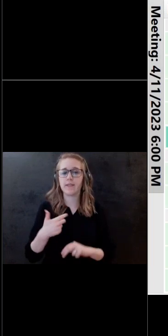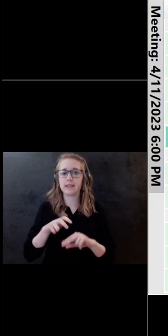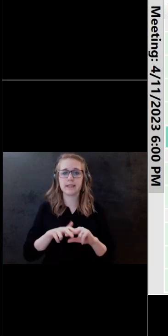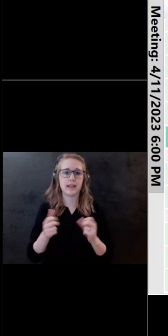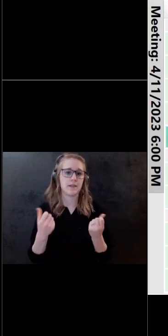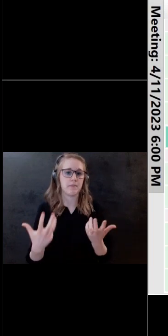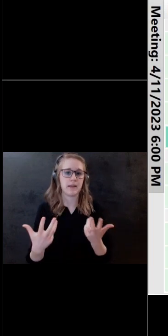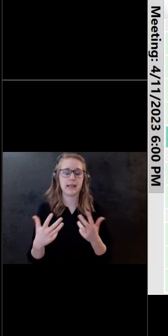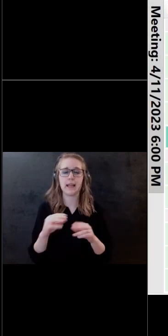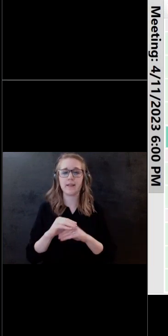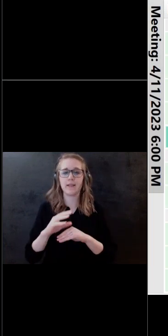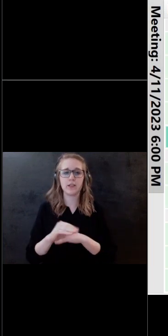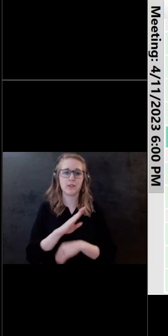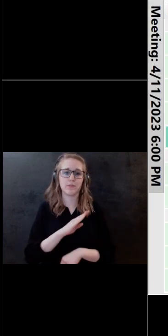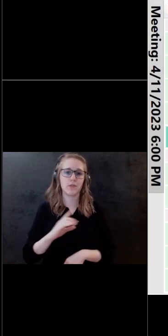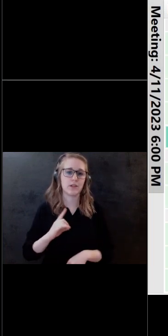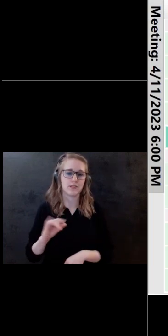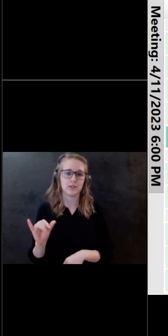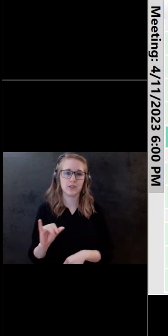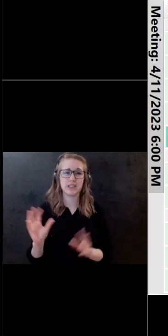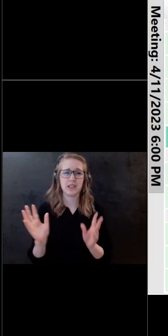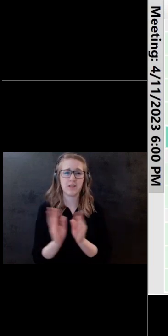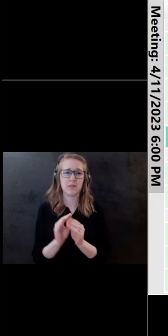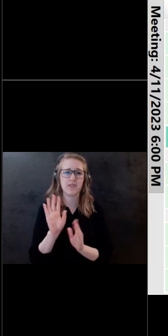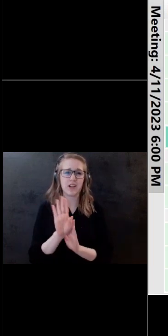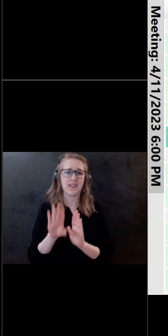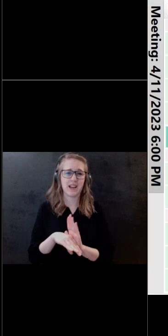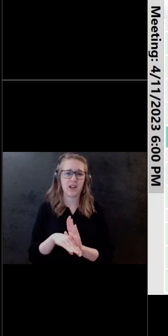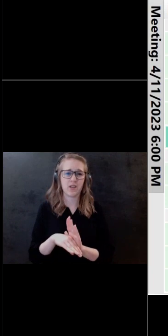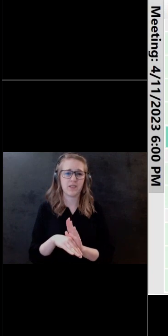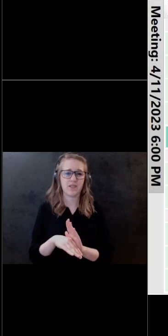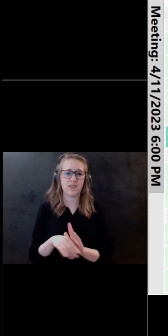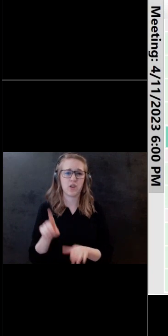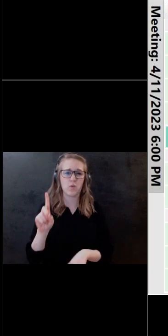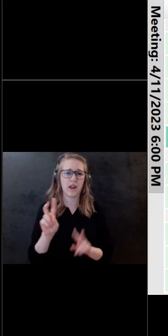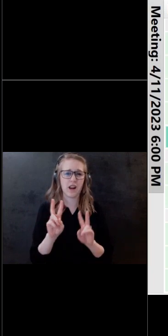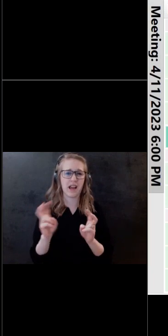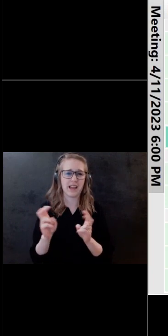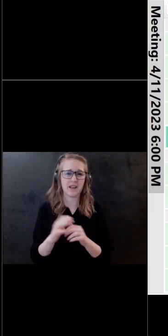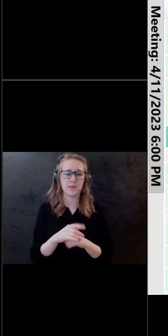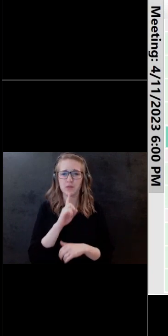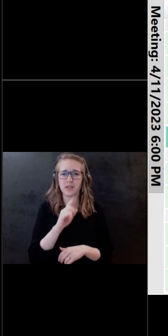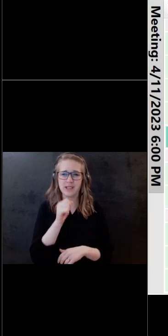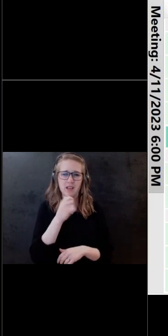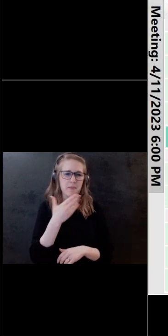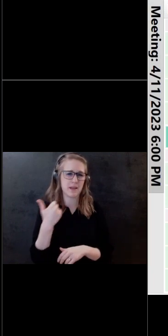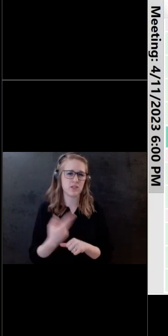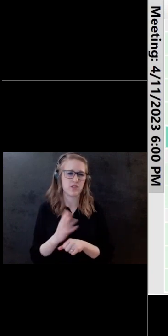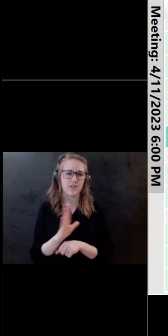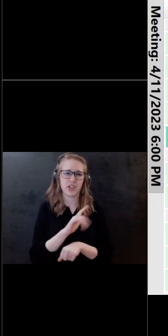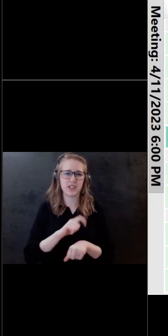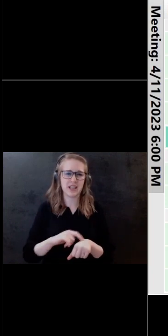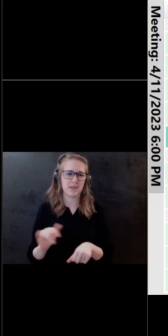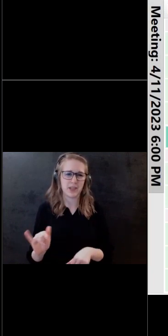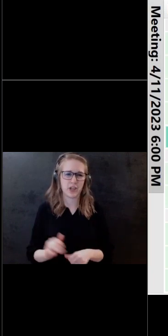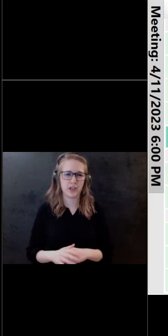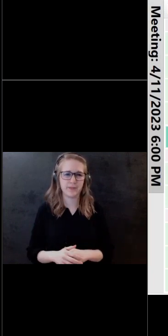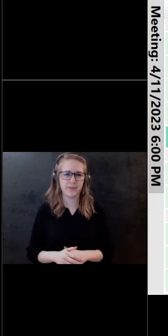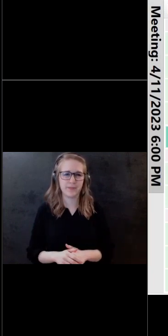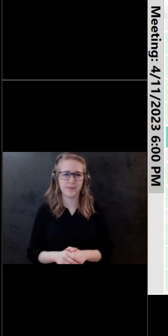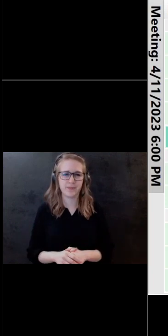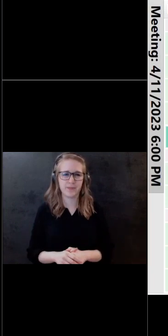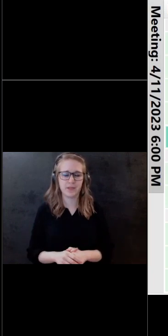advisory boards also to meet for a half an hour or just one item. It's not best use of their time either. So,